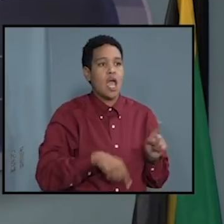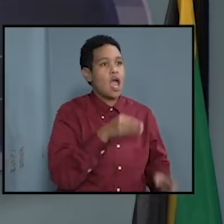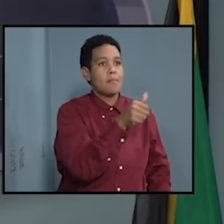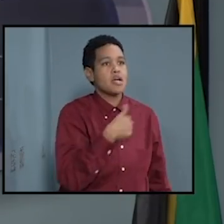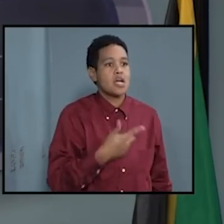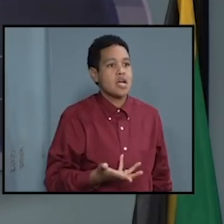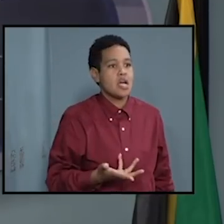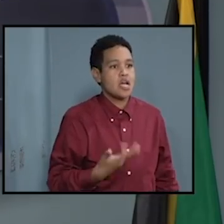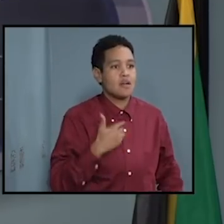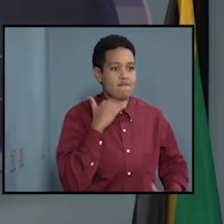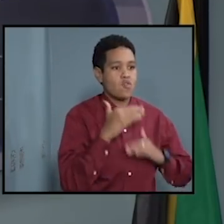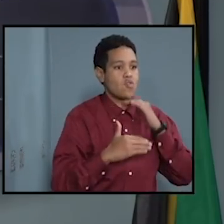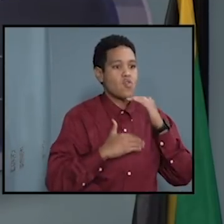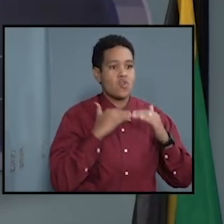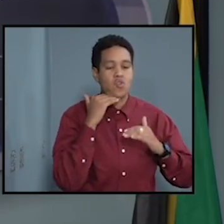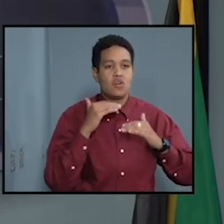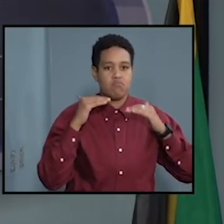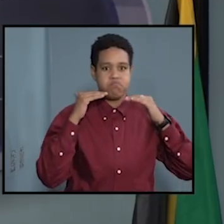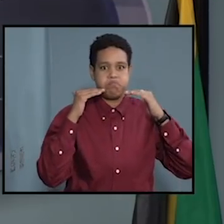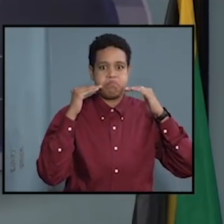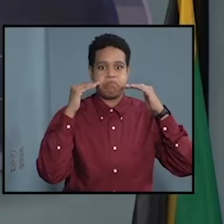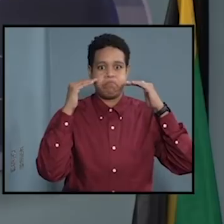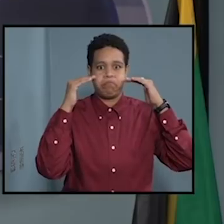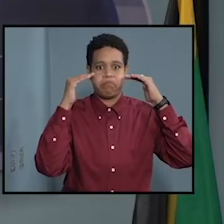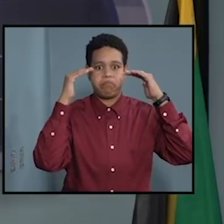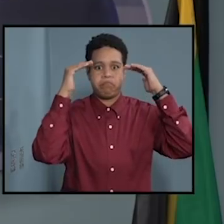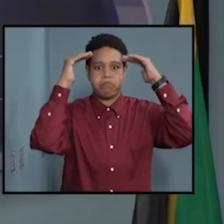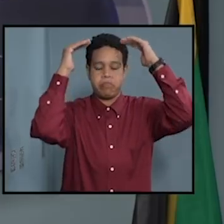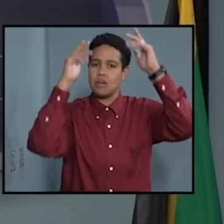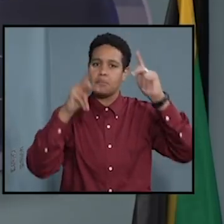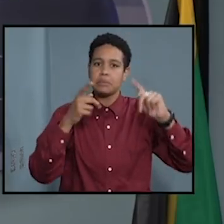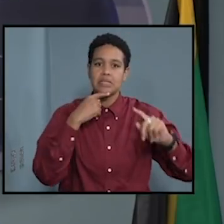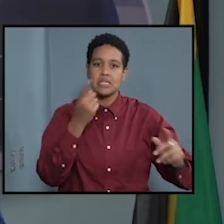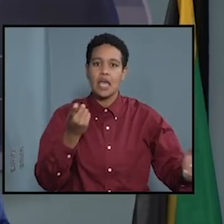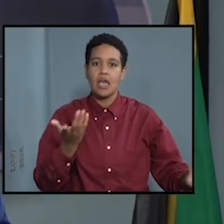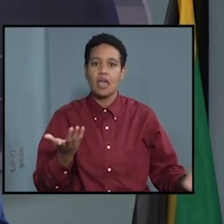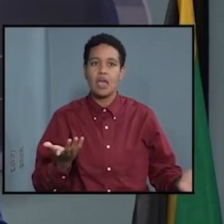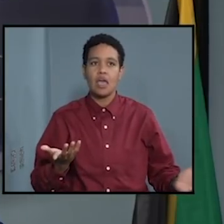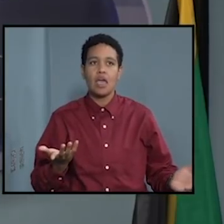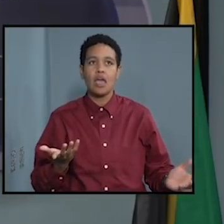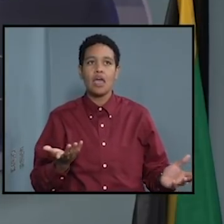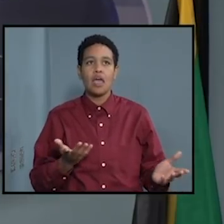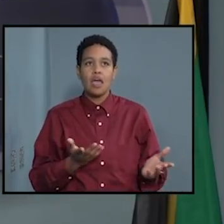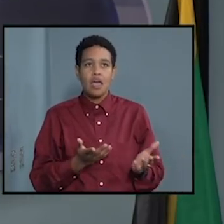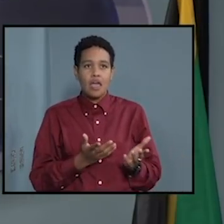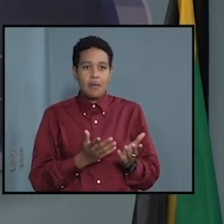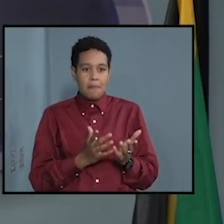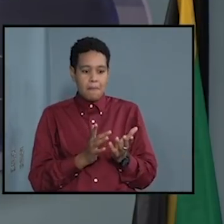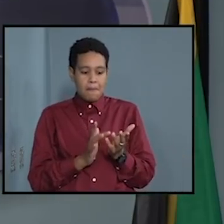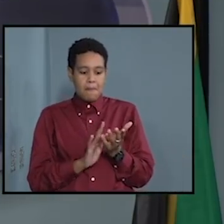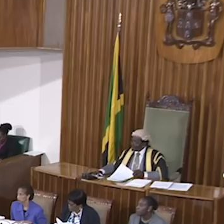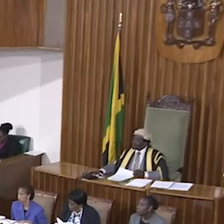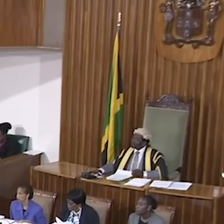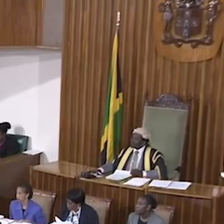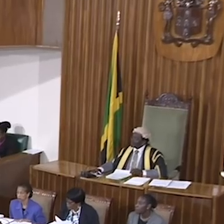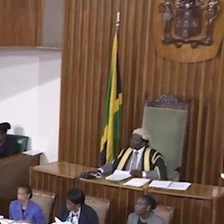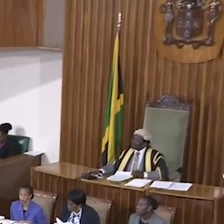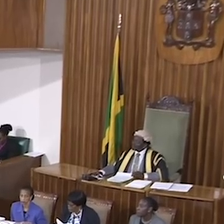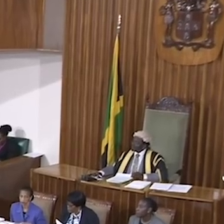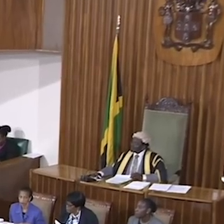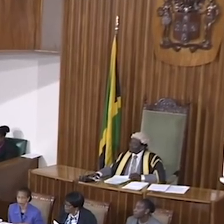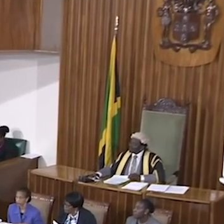the frustration grows, and then people say the medicine is worse than the illness.